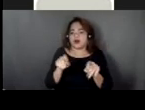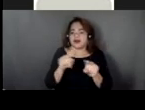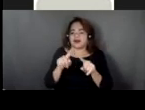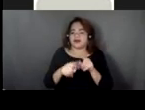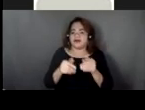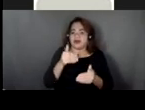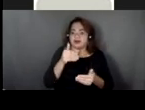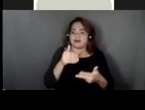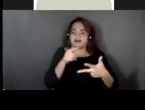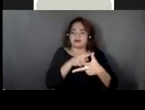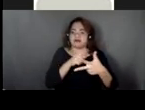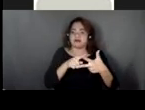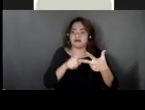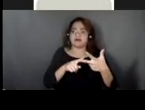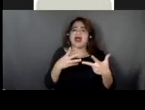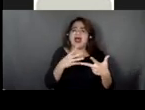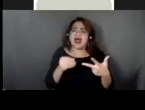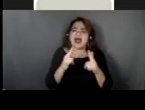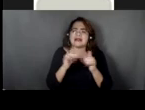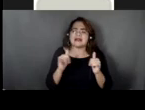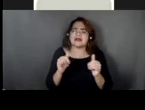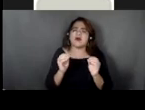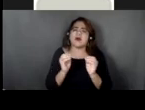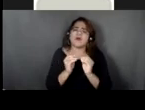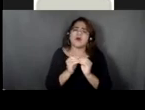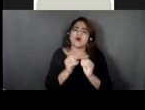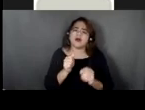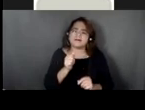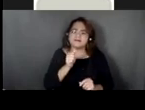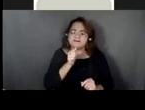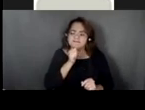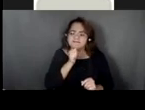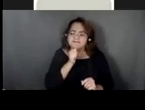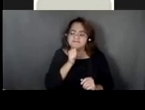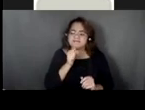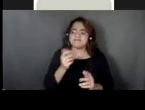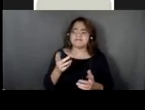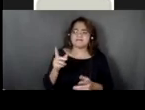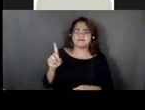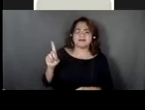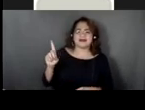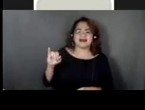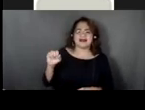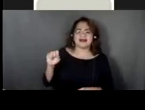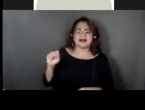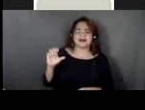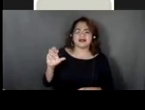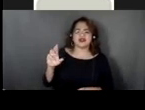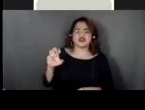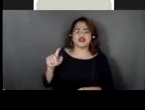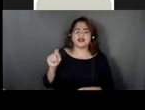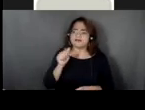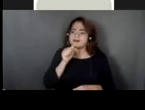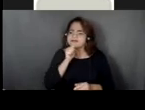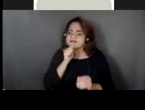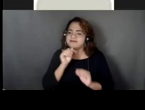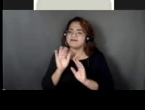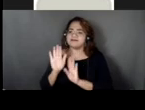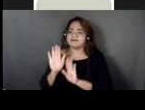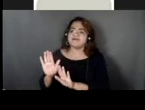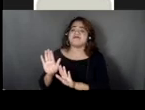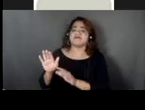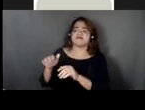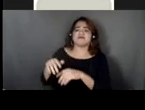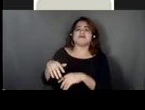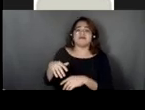is more discreet. The other thing that's happened with this is that now when patients register with our health system, they are asked